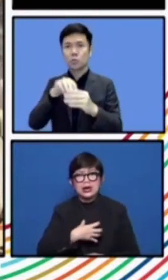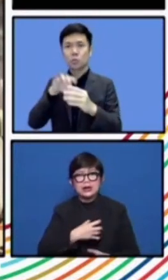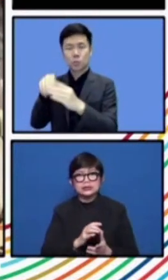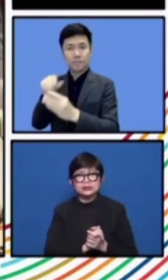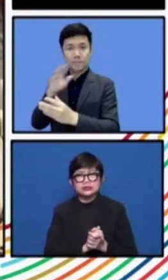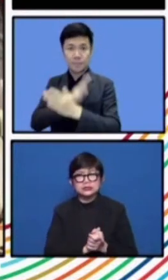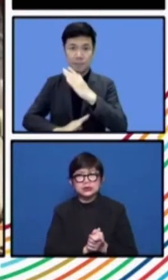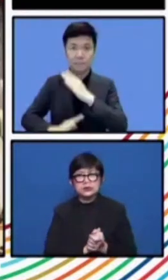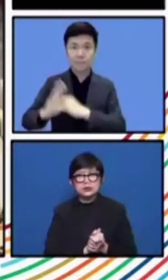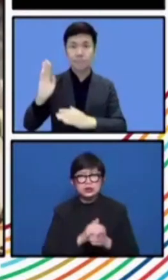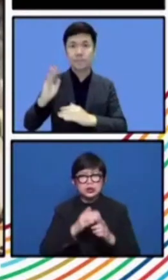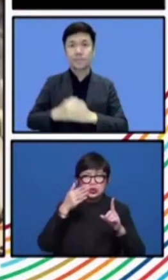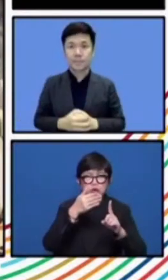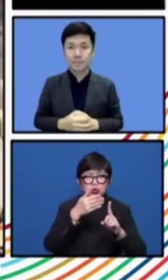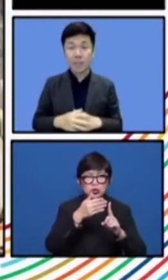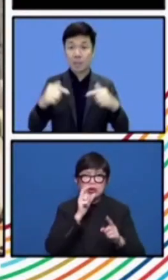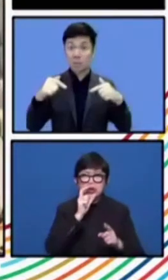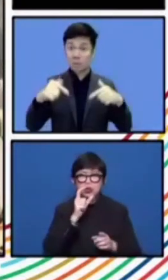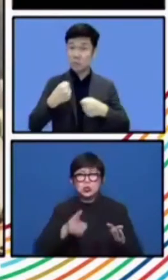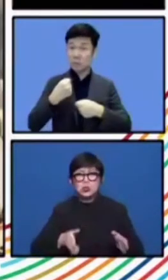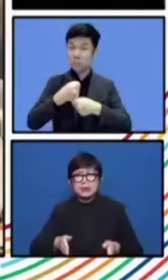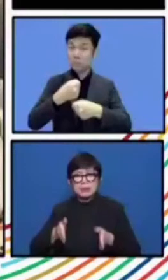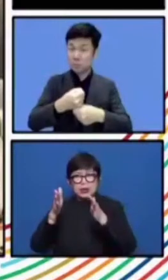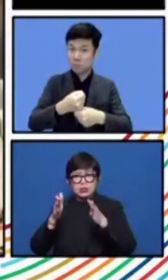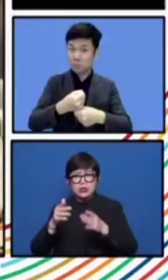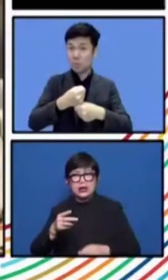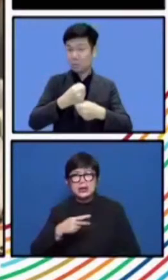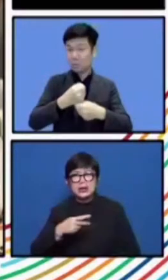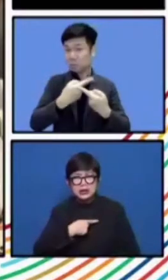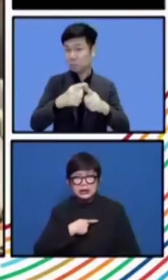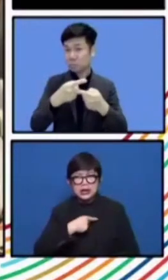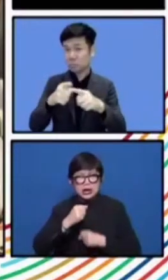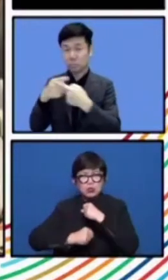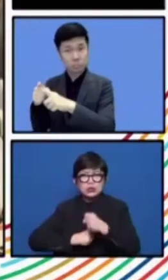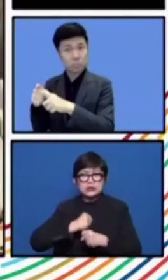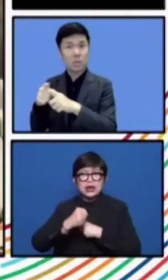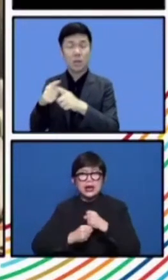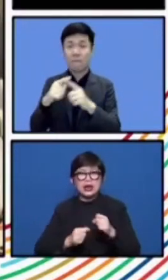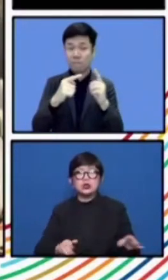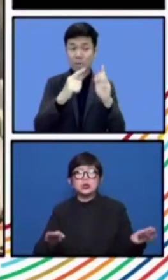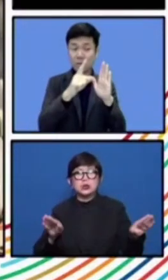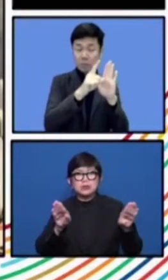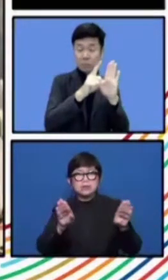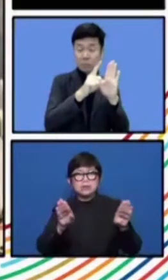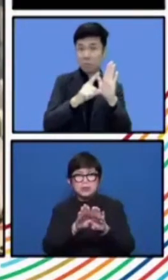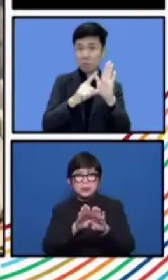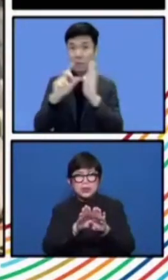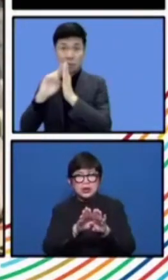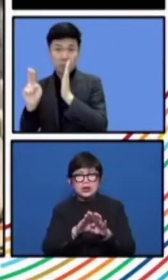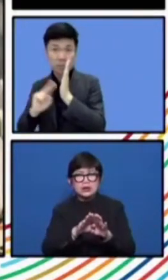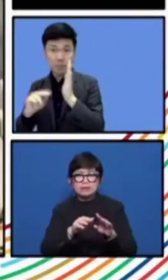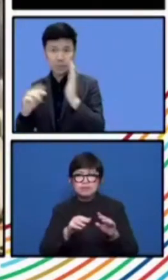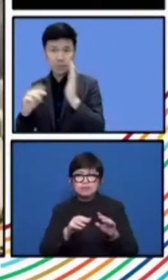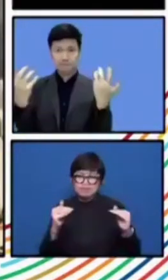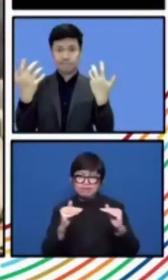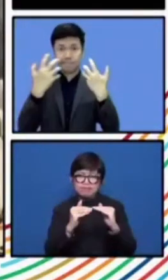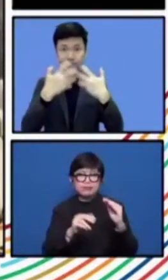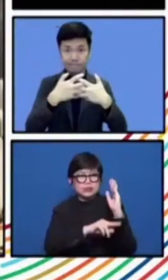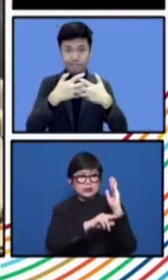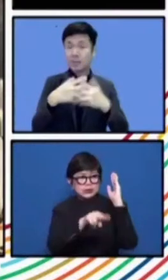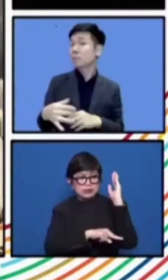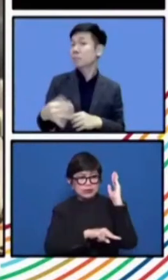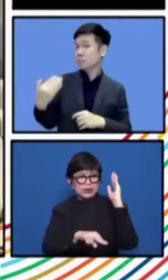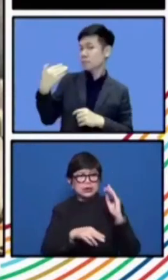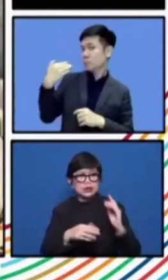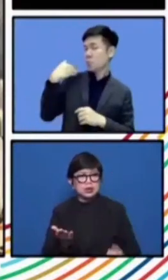within the scope of our efforts to harmonize the national legislation with the crpd in 2005 for the first time the